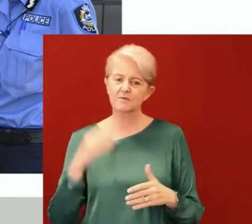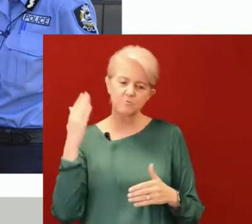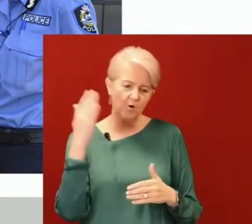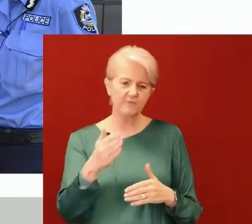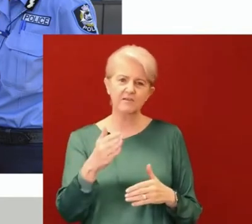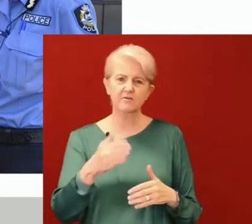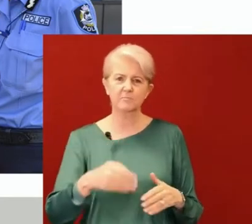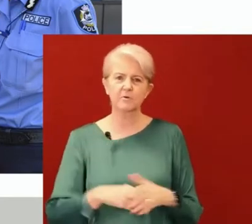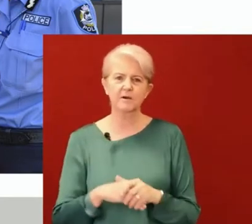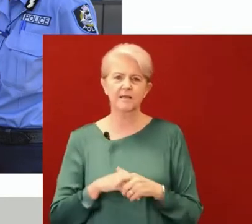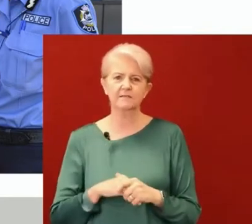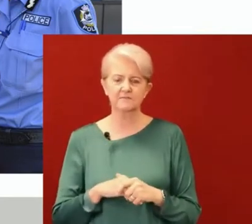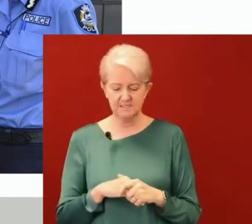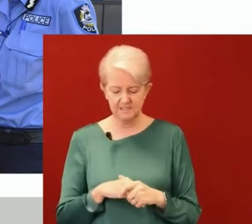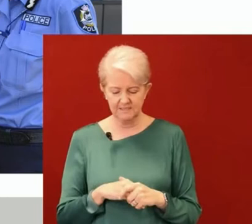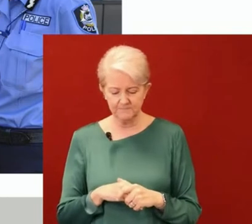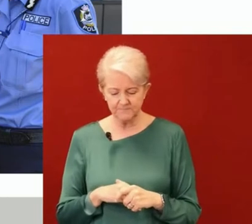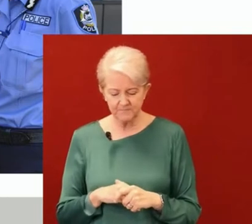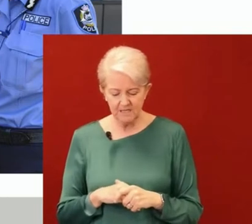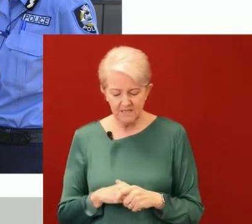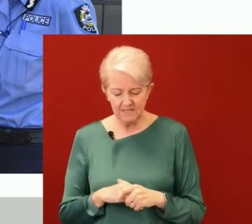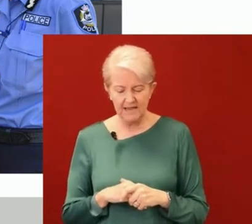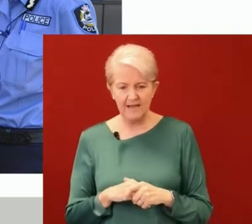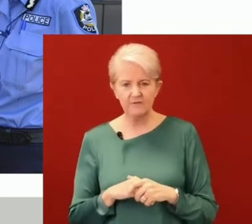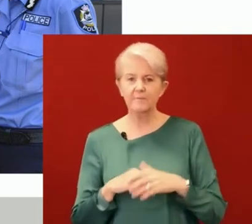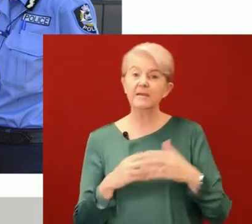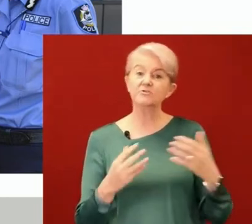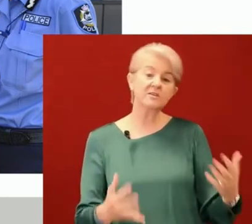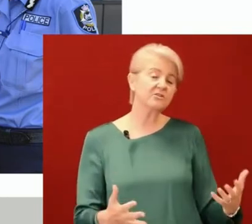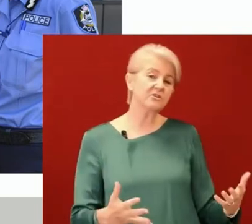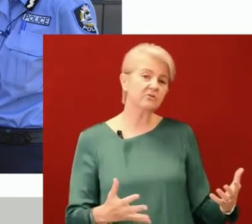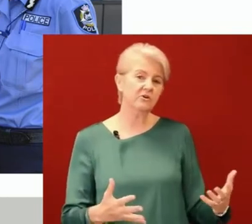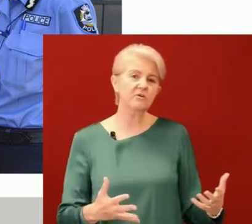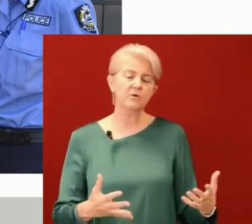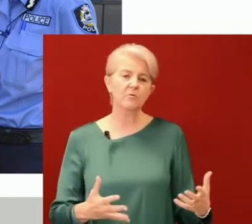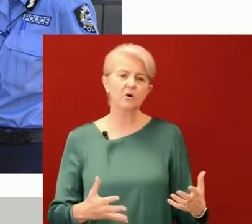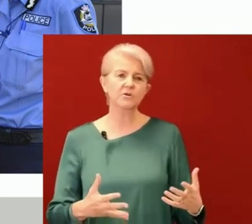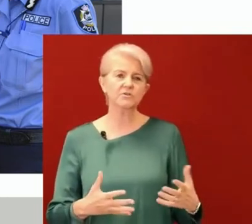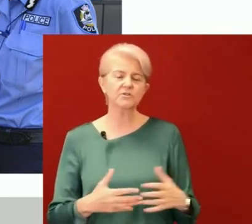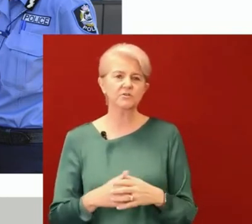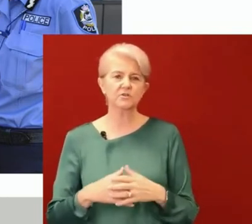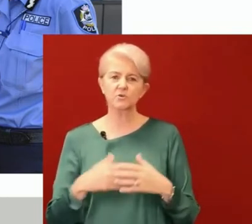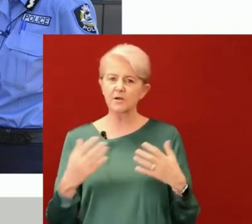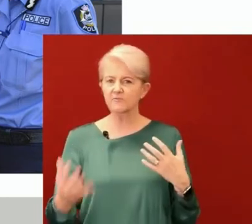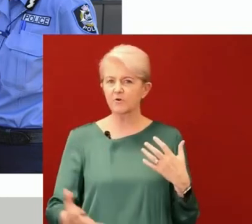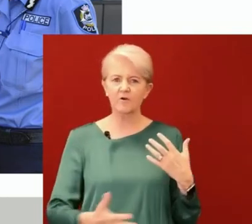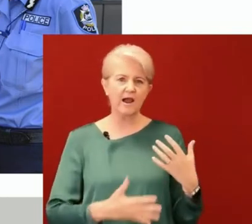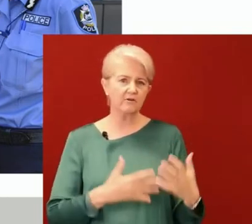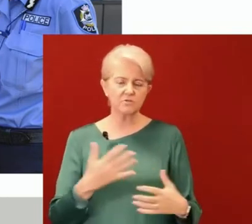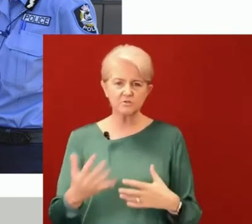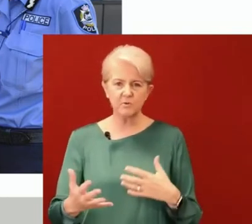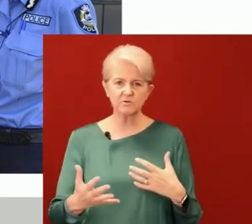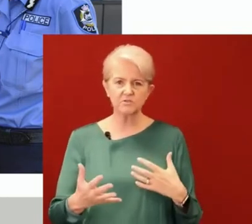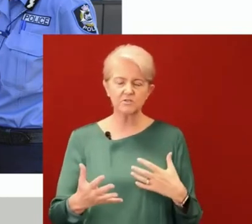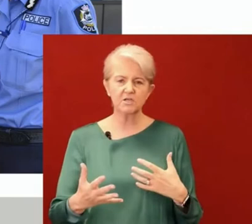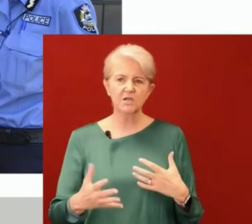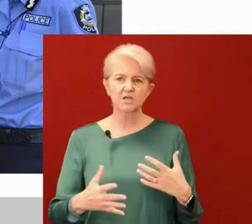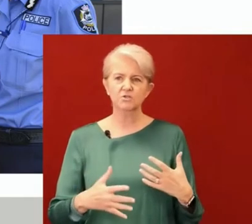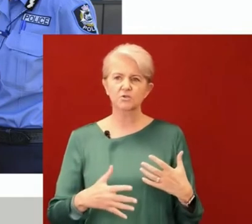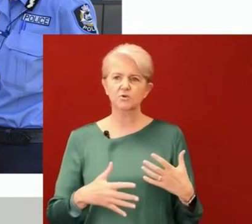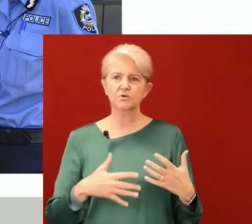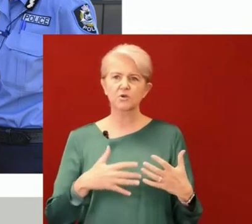going to be right there at the pointy end of the stick. Now, the Major Incident Group was the 24-hour